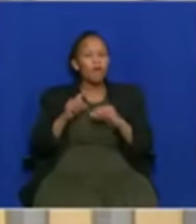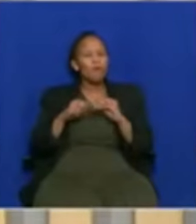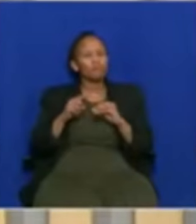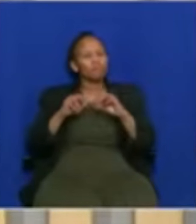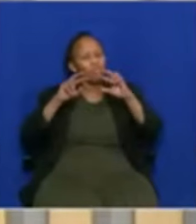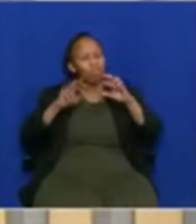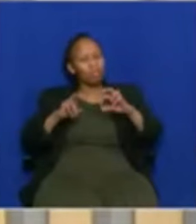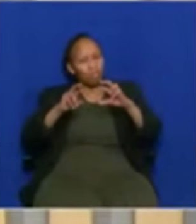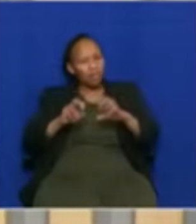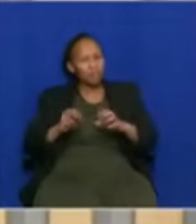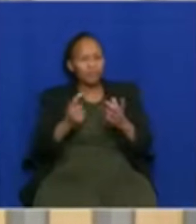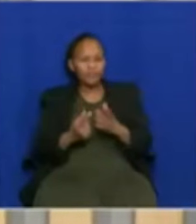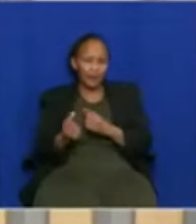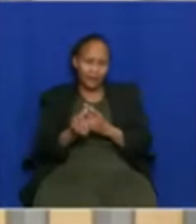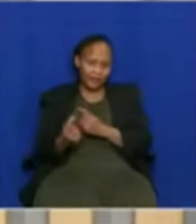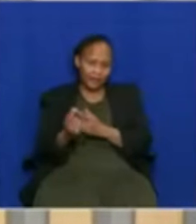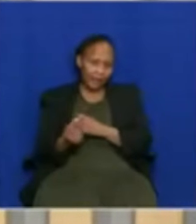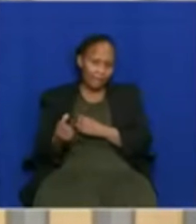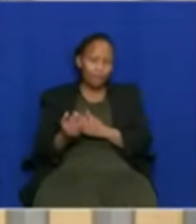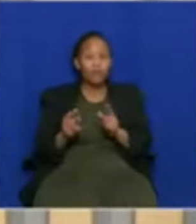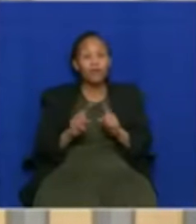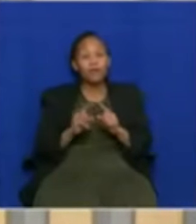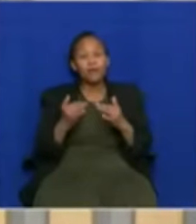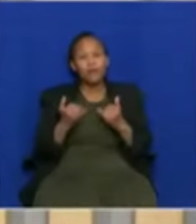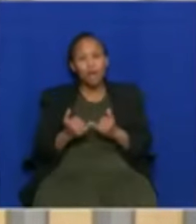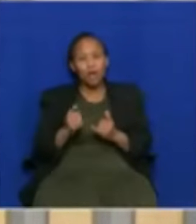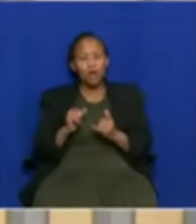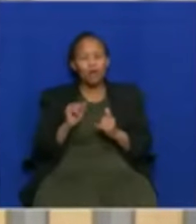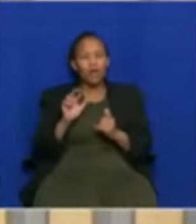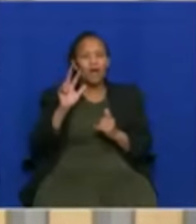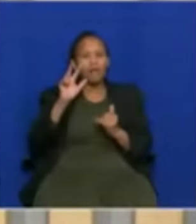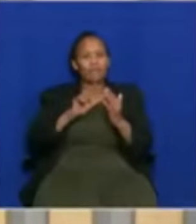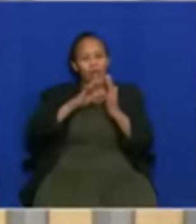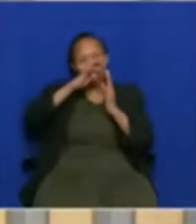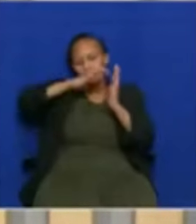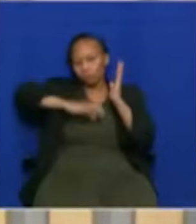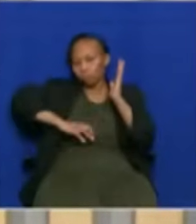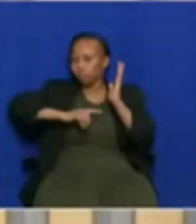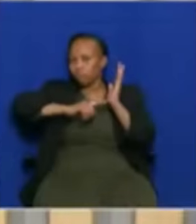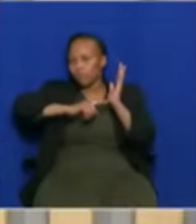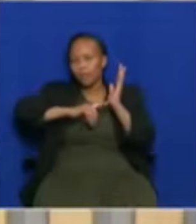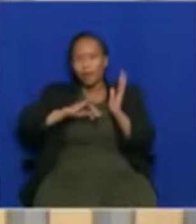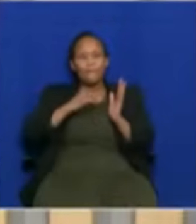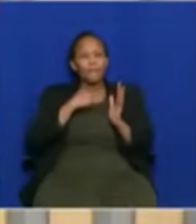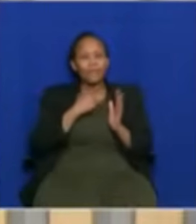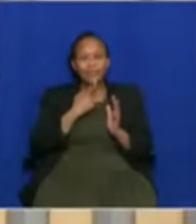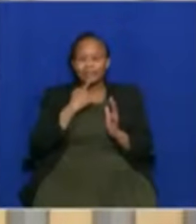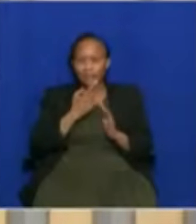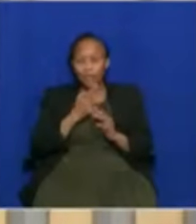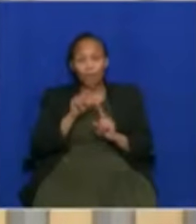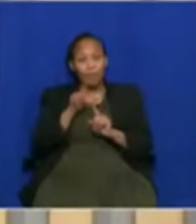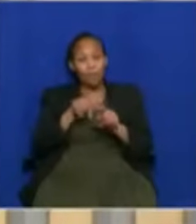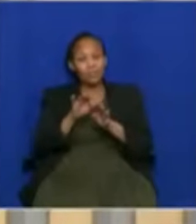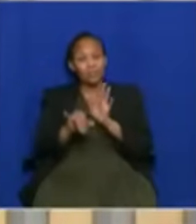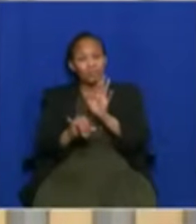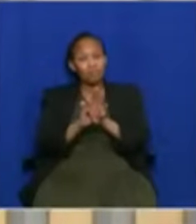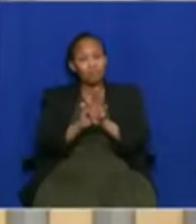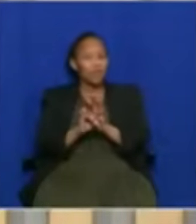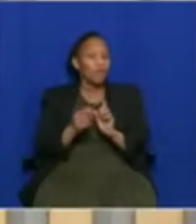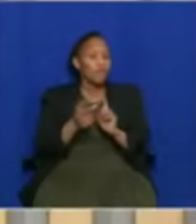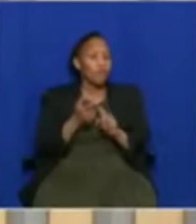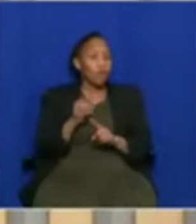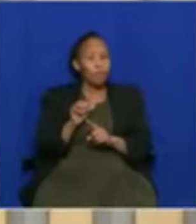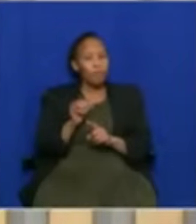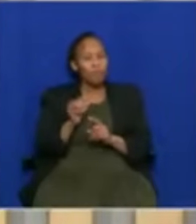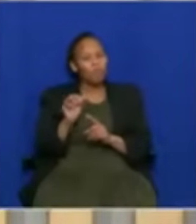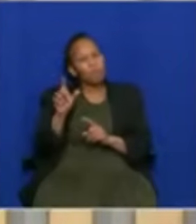put a statement and an affidavit that I identified this particular person from so-and-so? That's not in my docket. I didn't